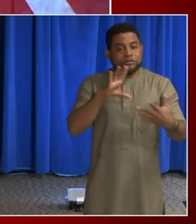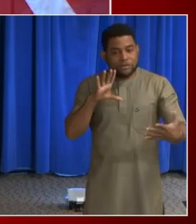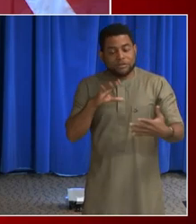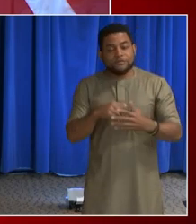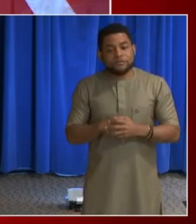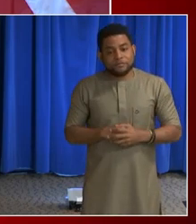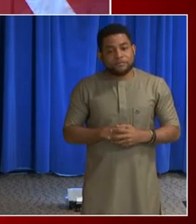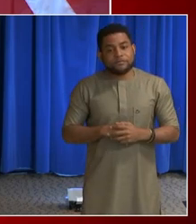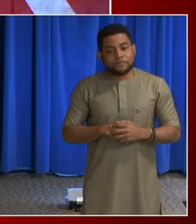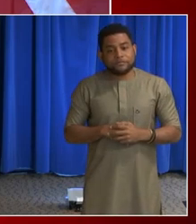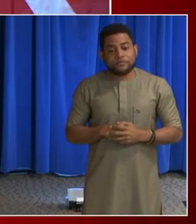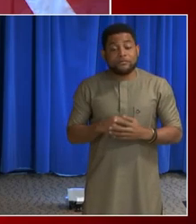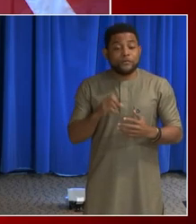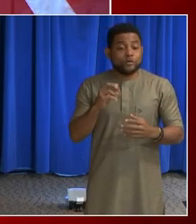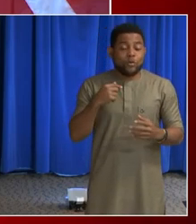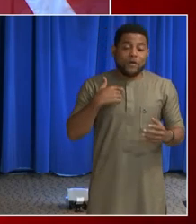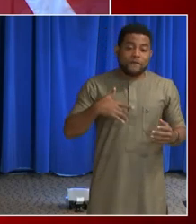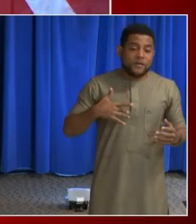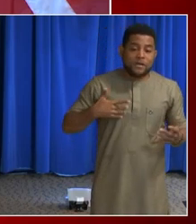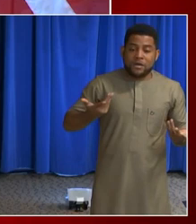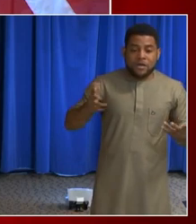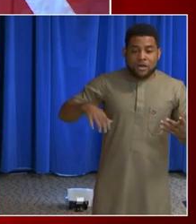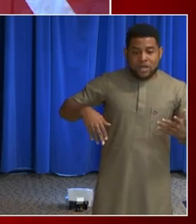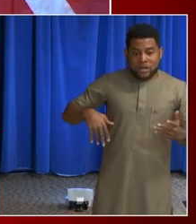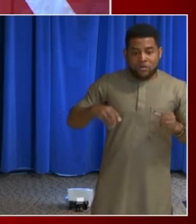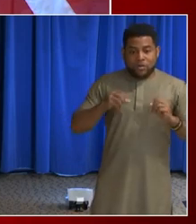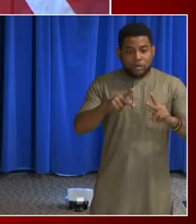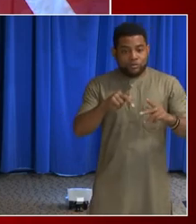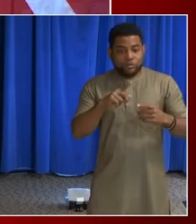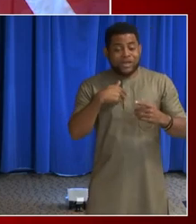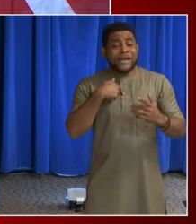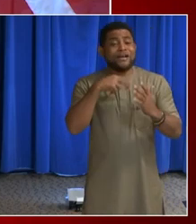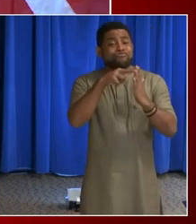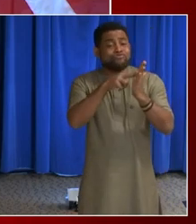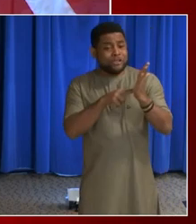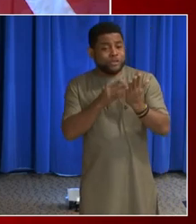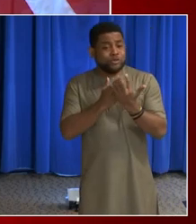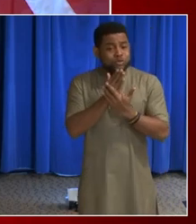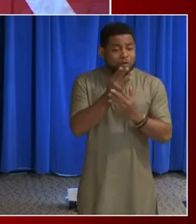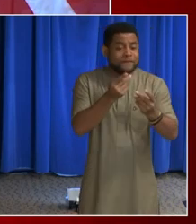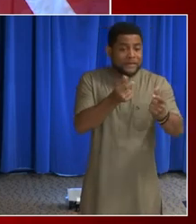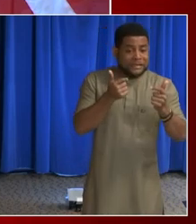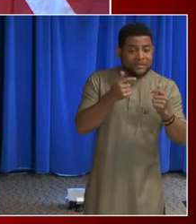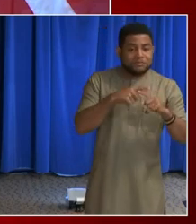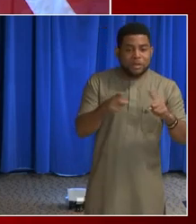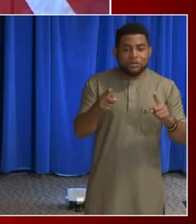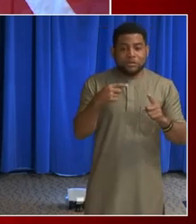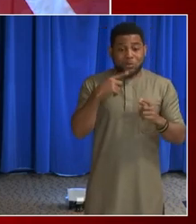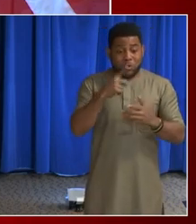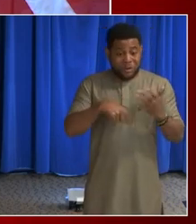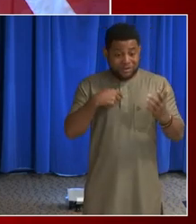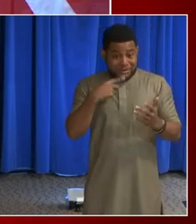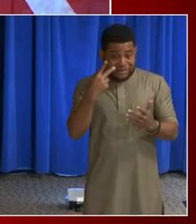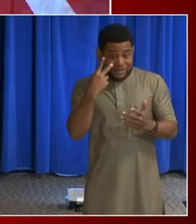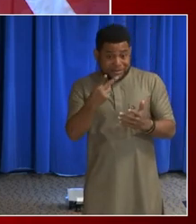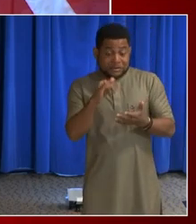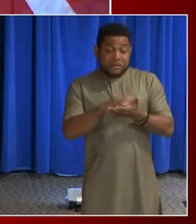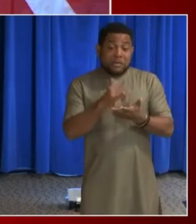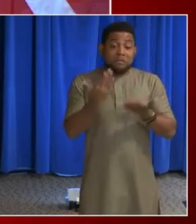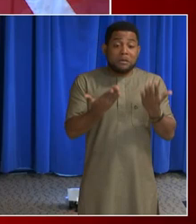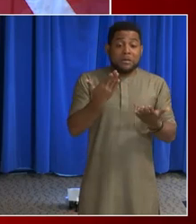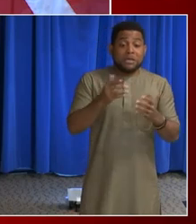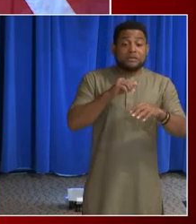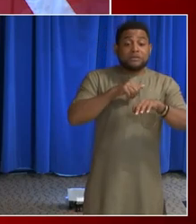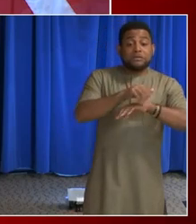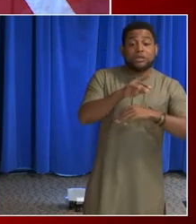the opportunity to scan that letter. And what I see is we may send an